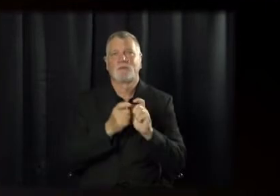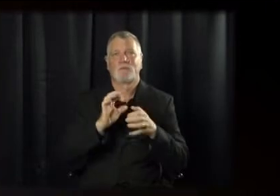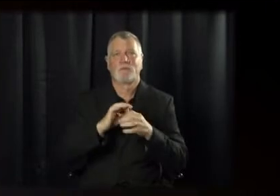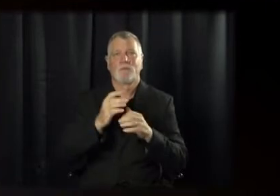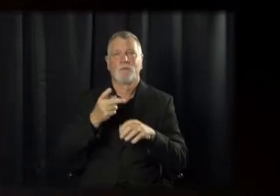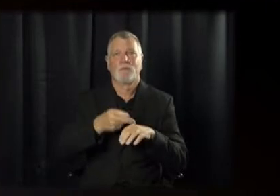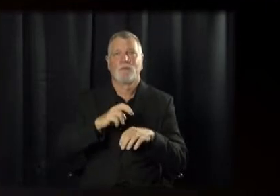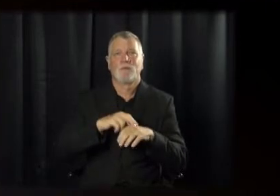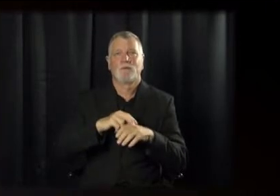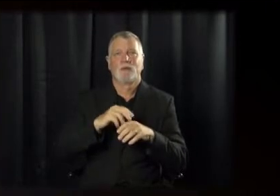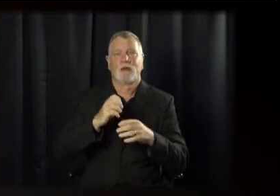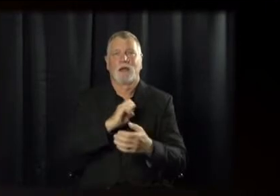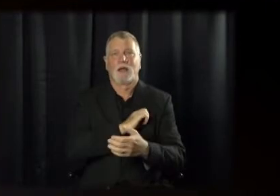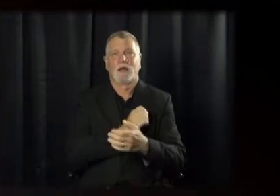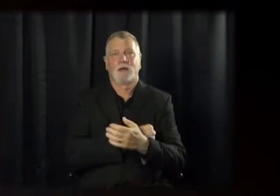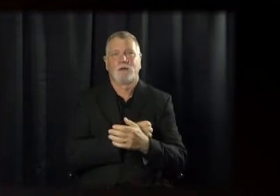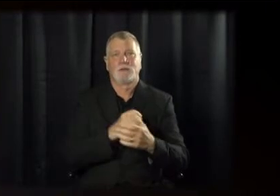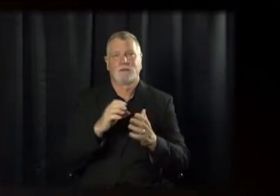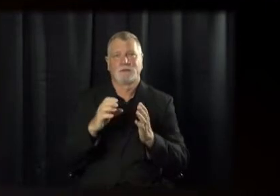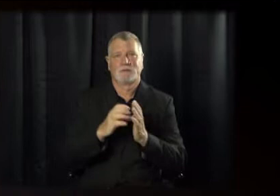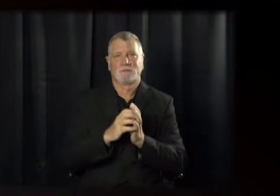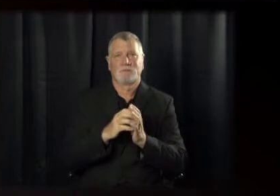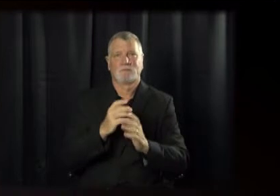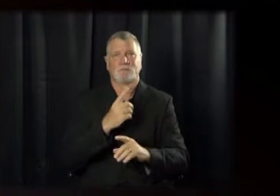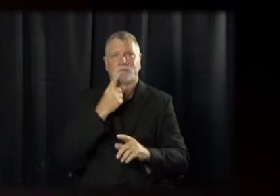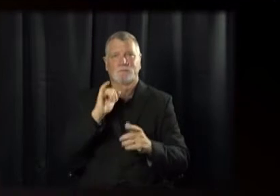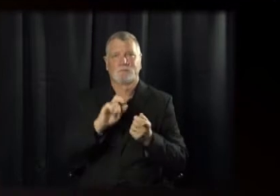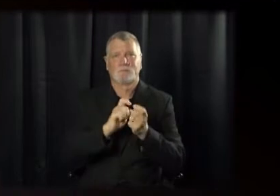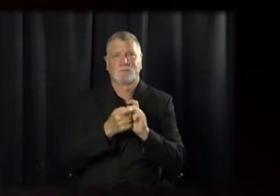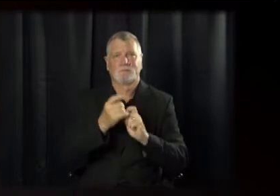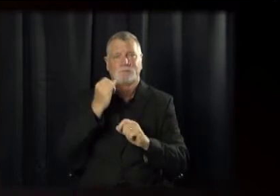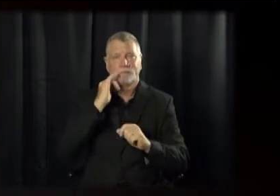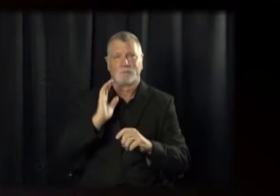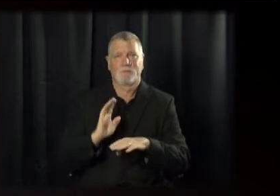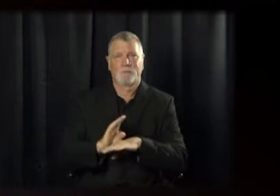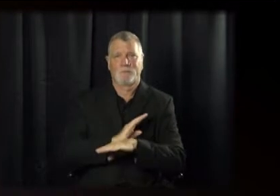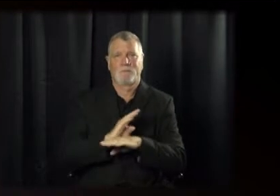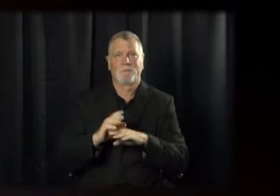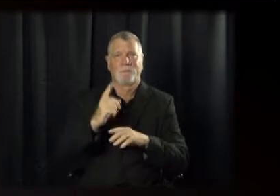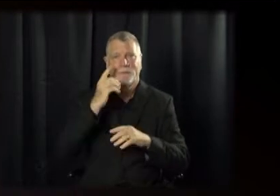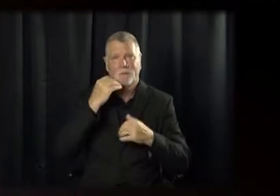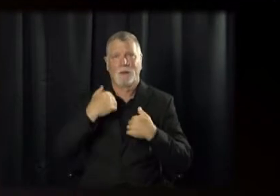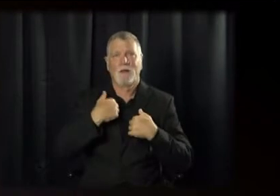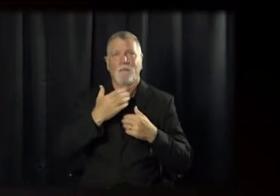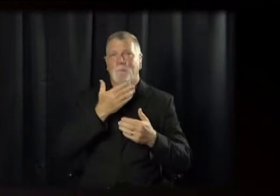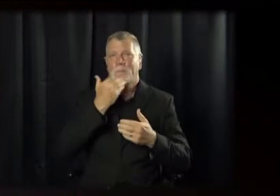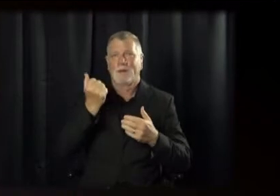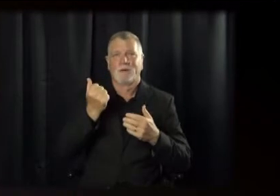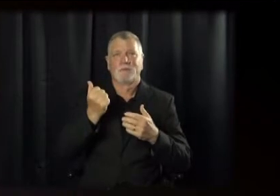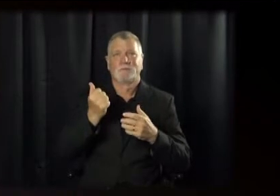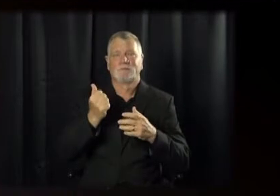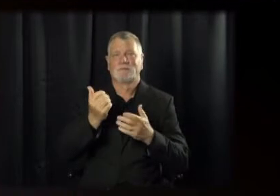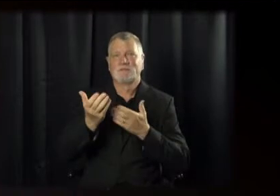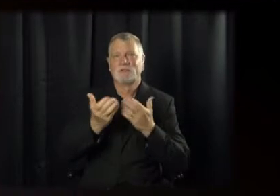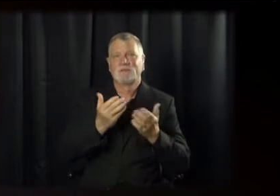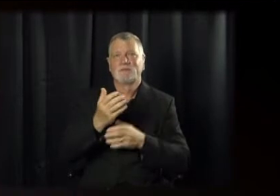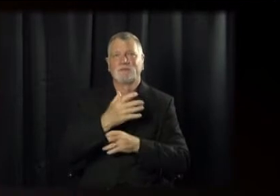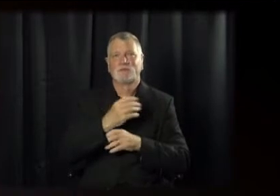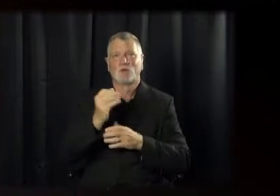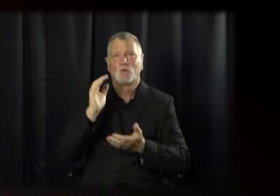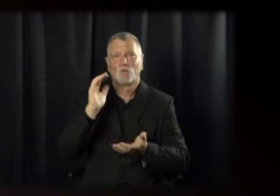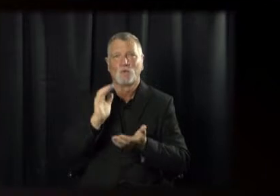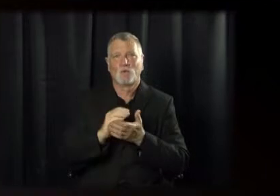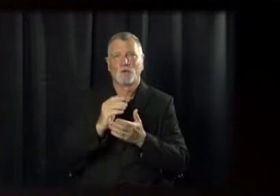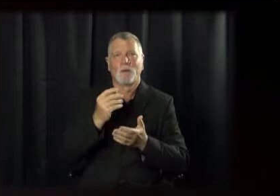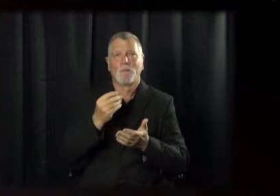Puerto Rico's energy sector. Through this transformation, residents and businesses can expect to see better and improved energy services, reduced